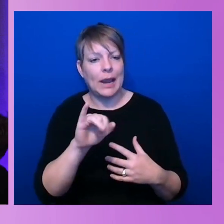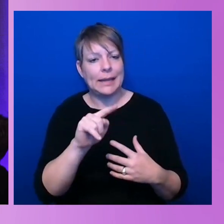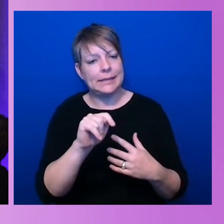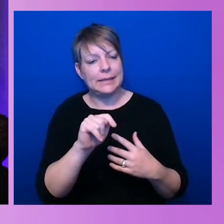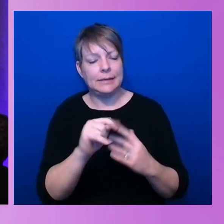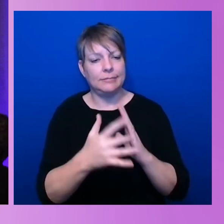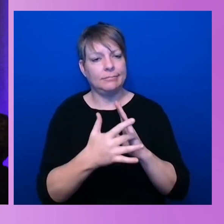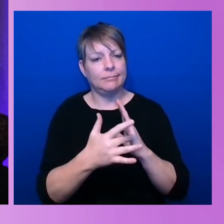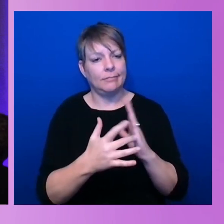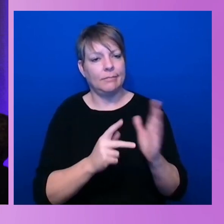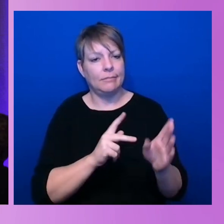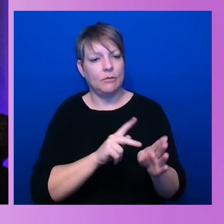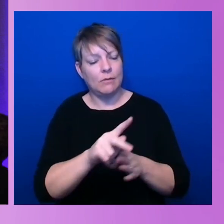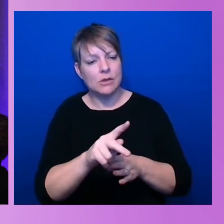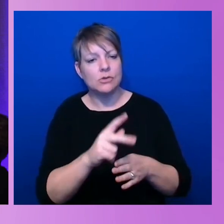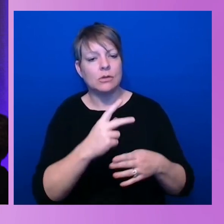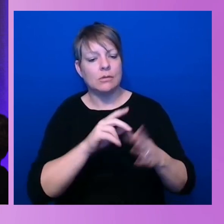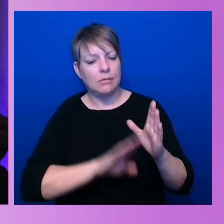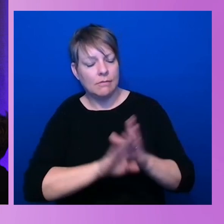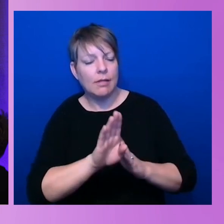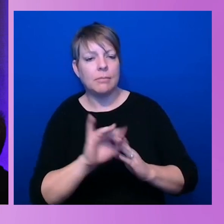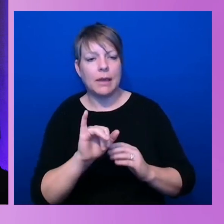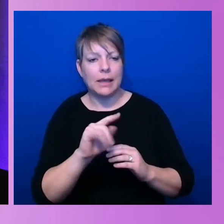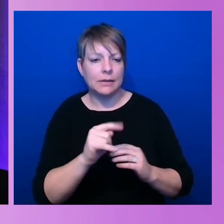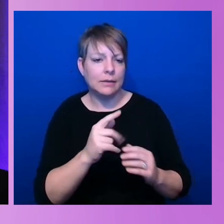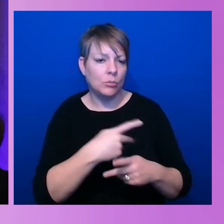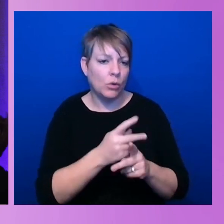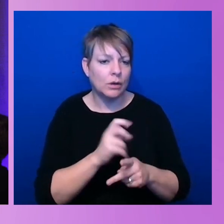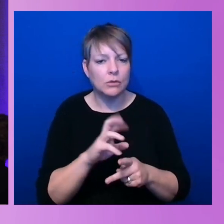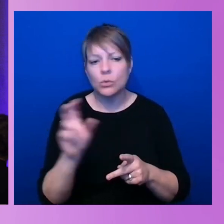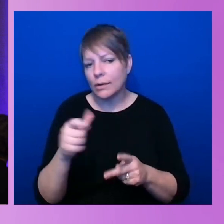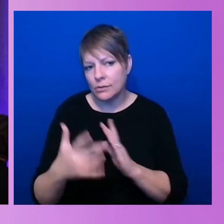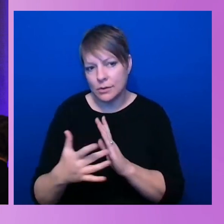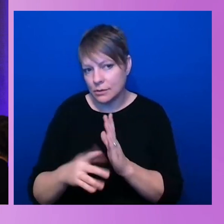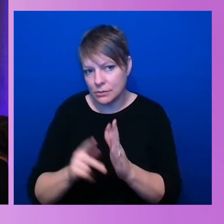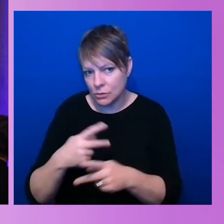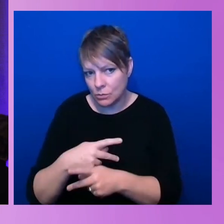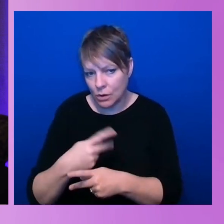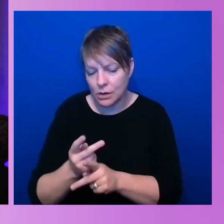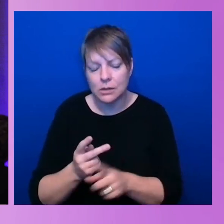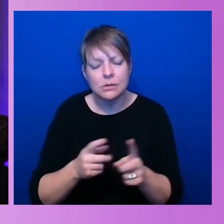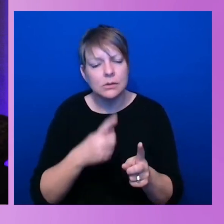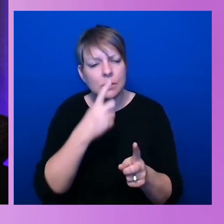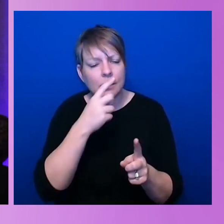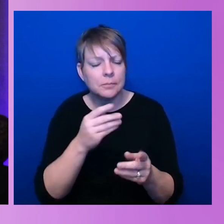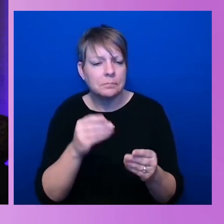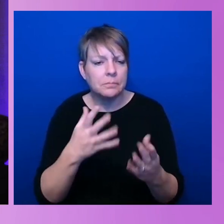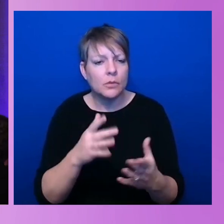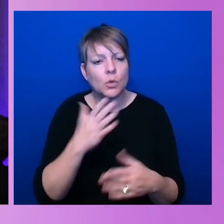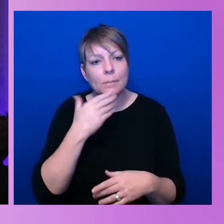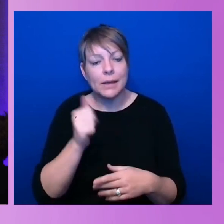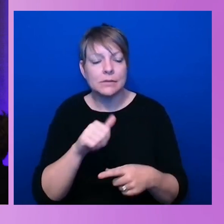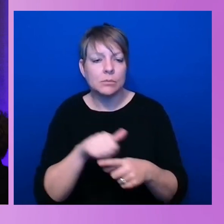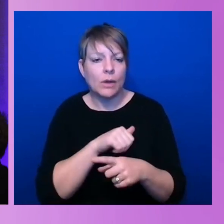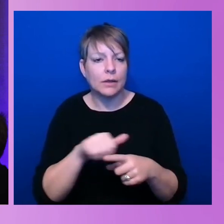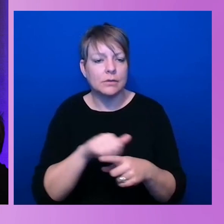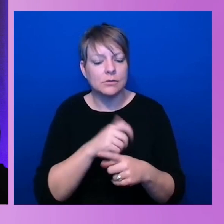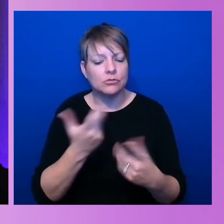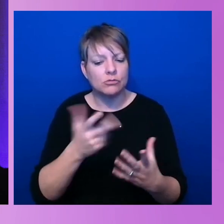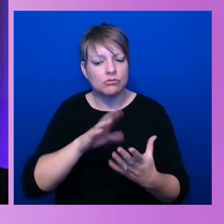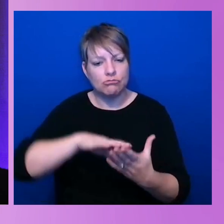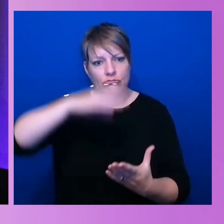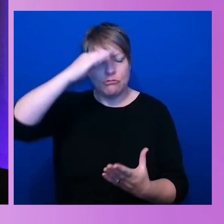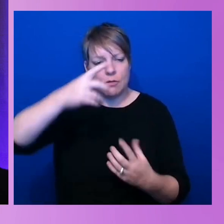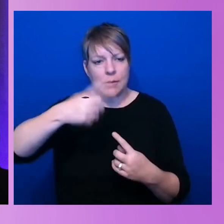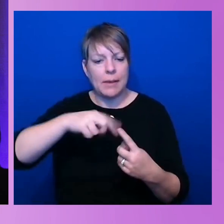developing AI products or other technology products, could you share some best practices and lessons learned in inclusive product building and maybe